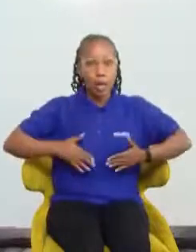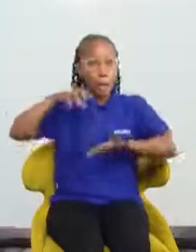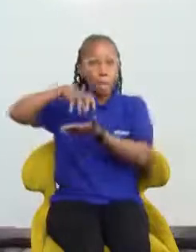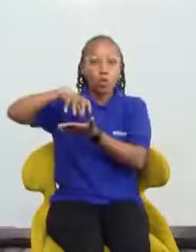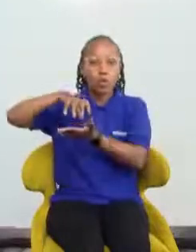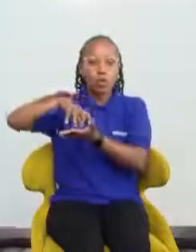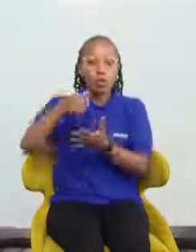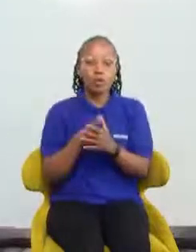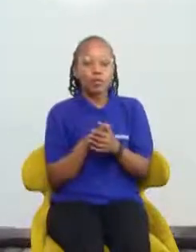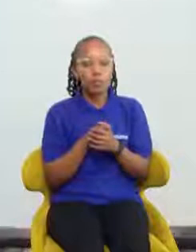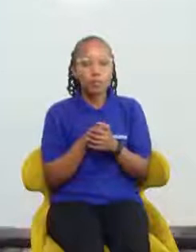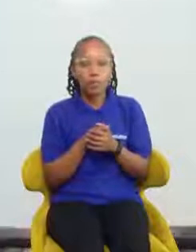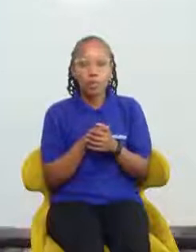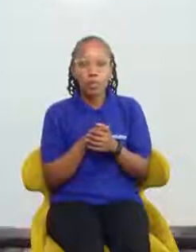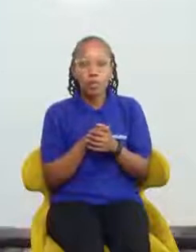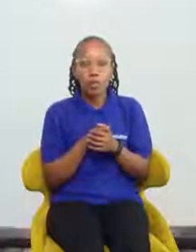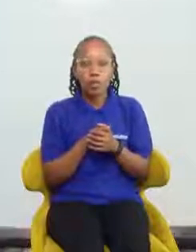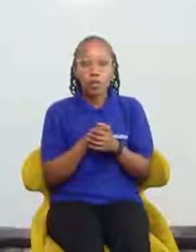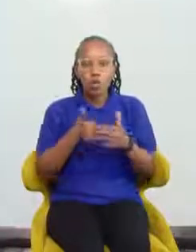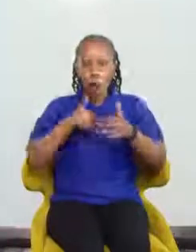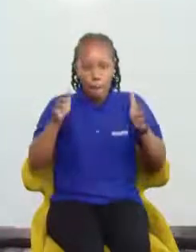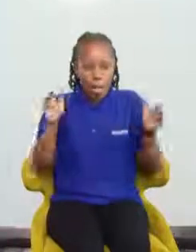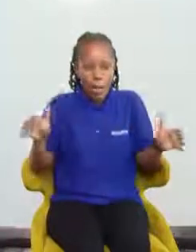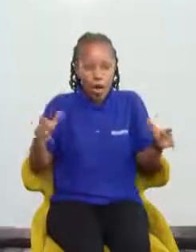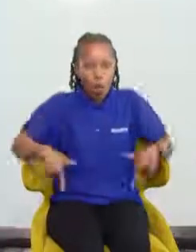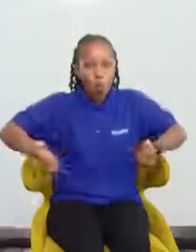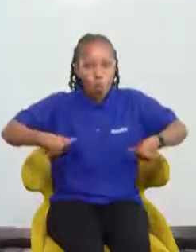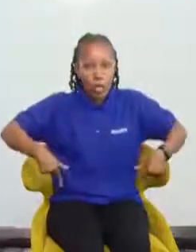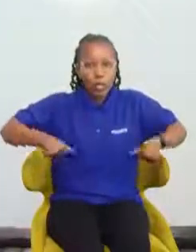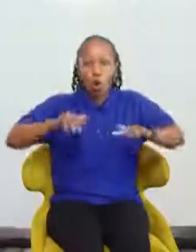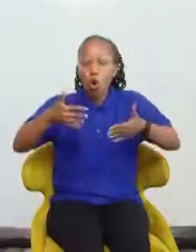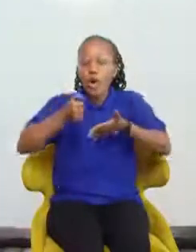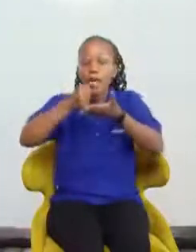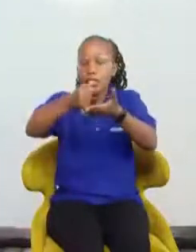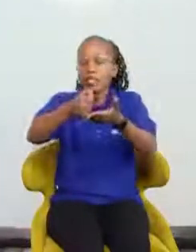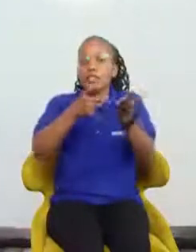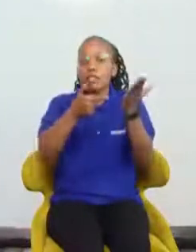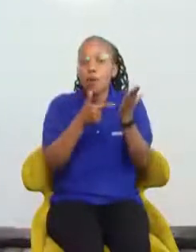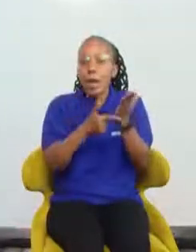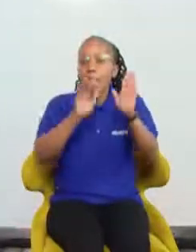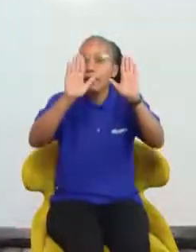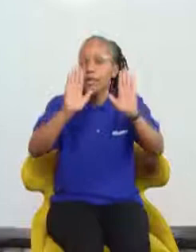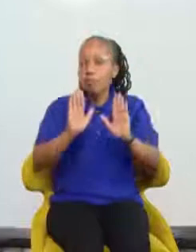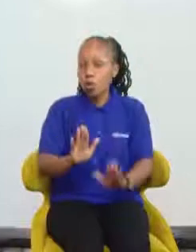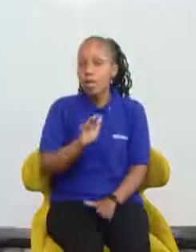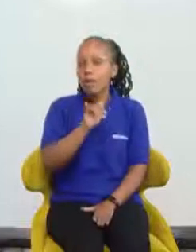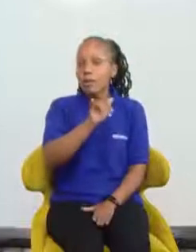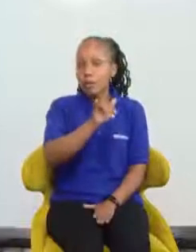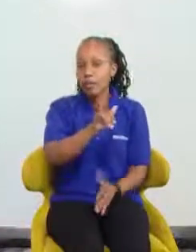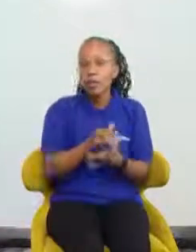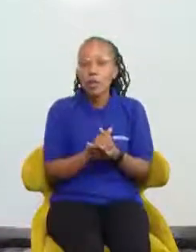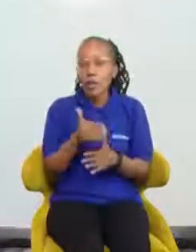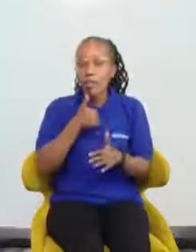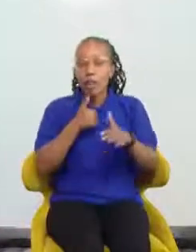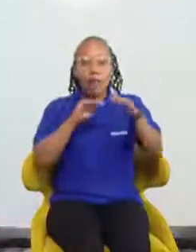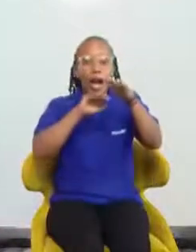to be able to have right wheelchairs or assistive devices, it's important that they have